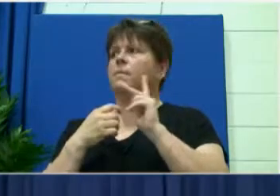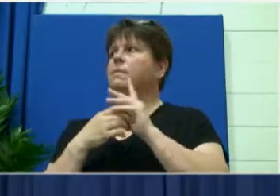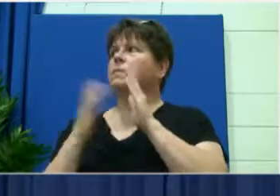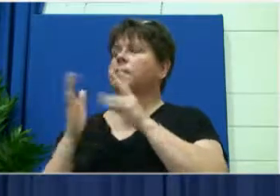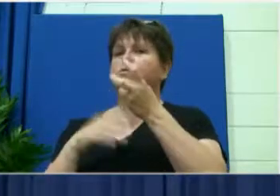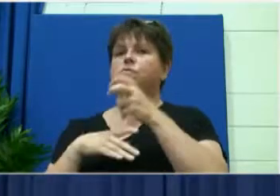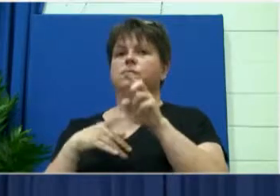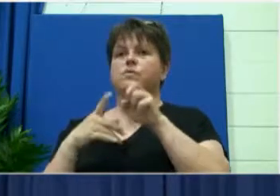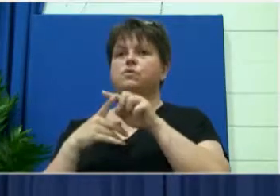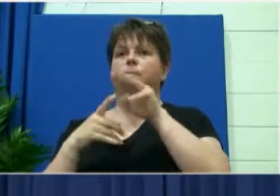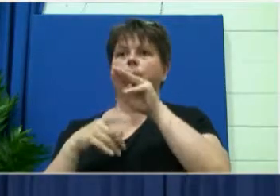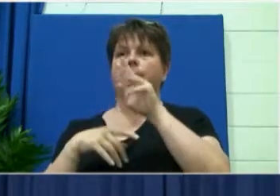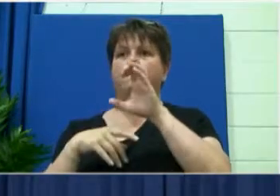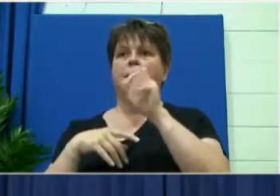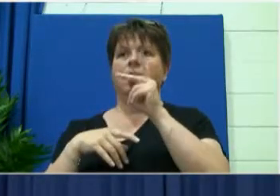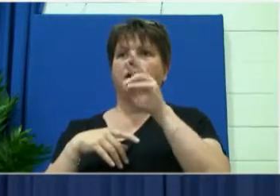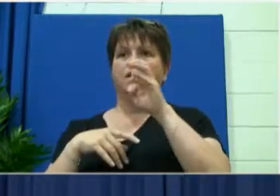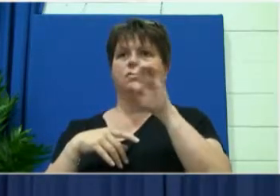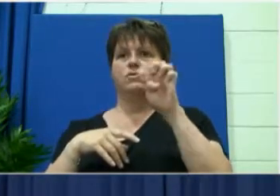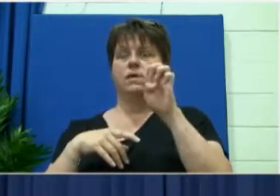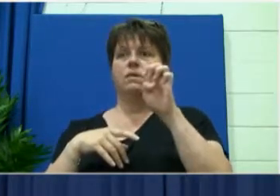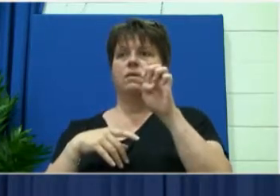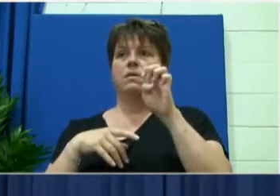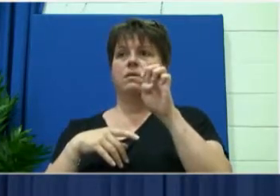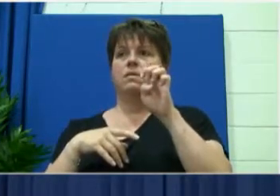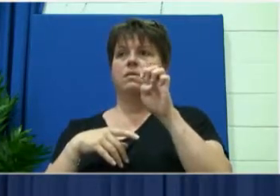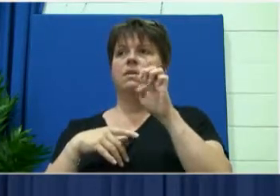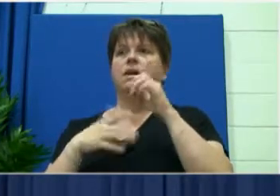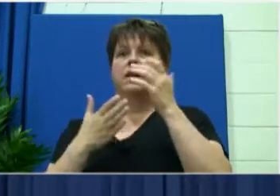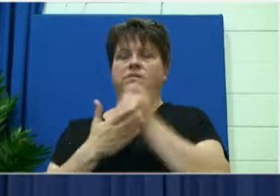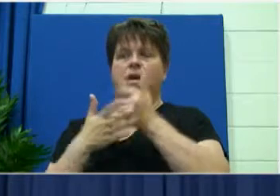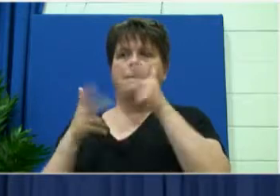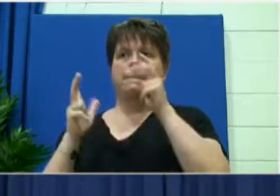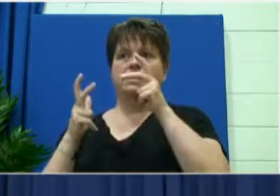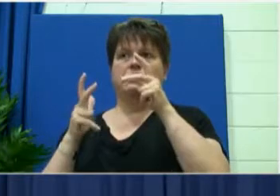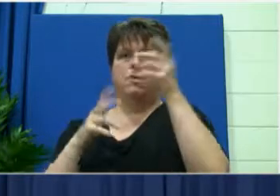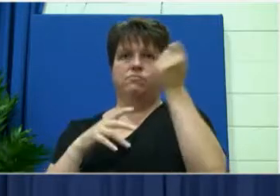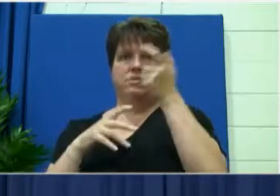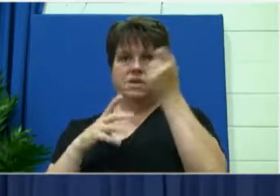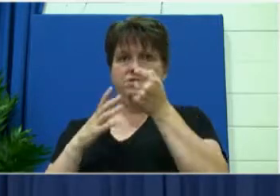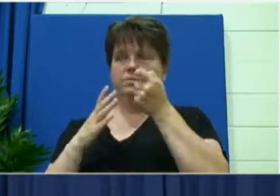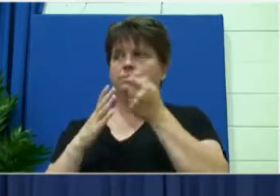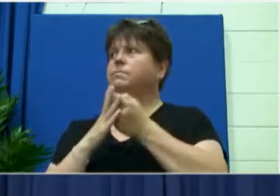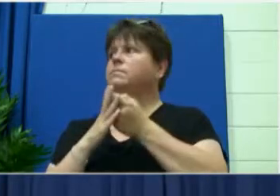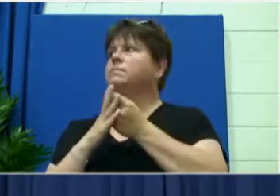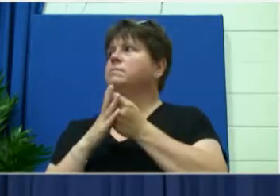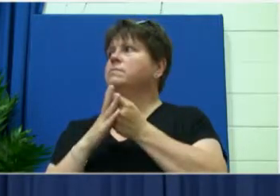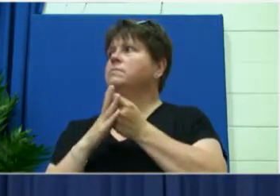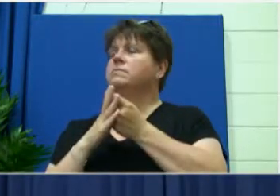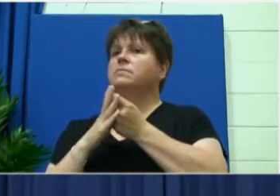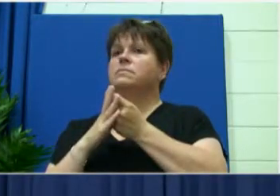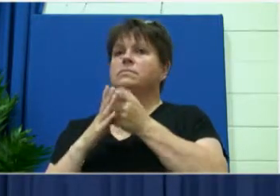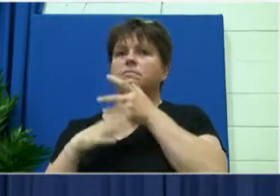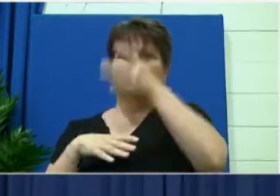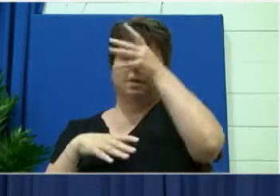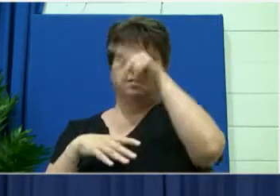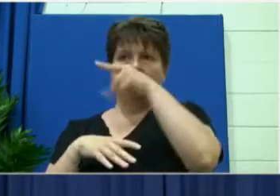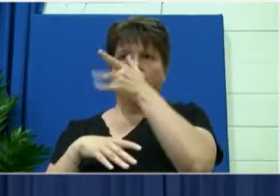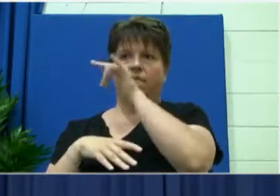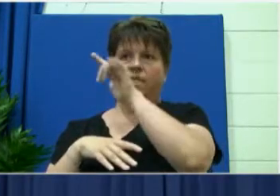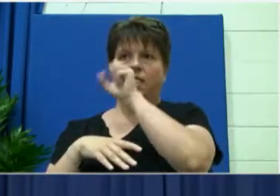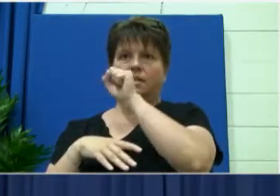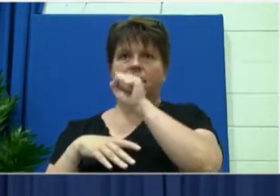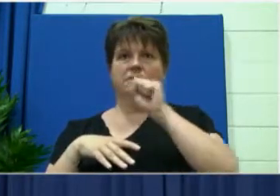to transfer to McKendree University, where he has earned a basketball scholarship. Darren is the son of Phyllis and